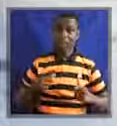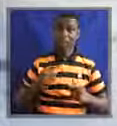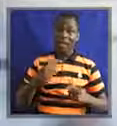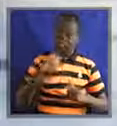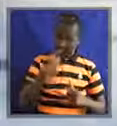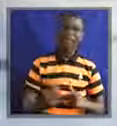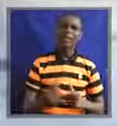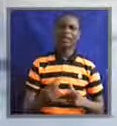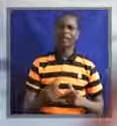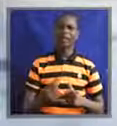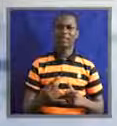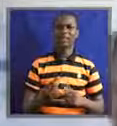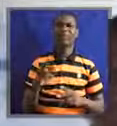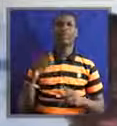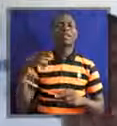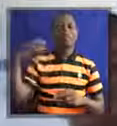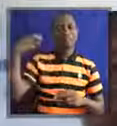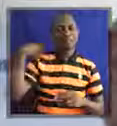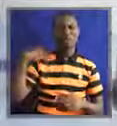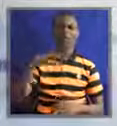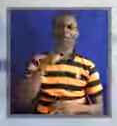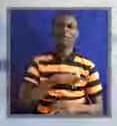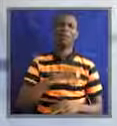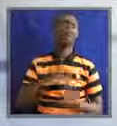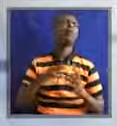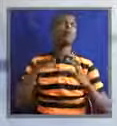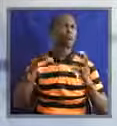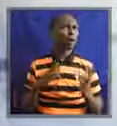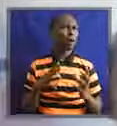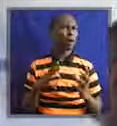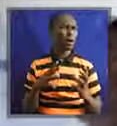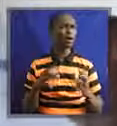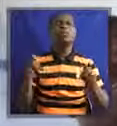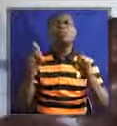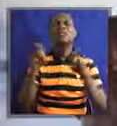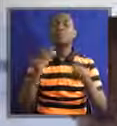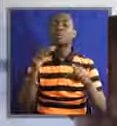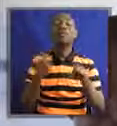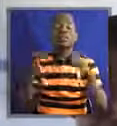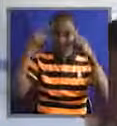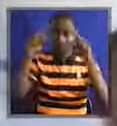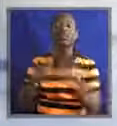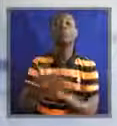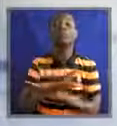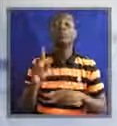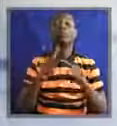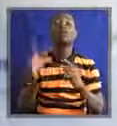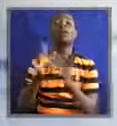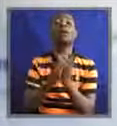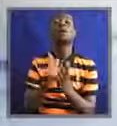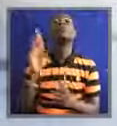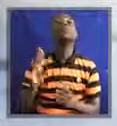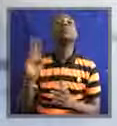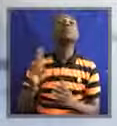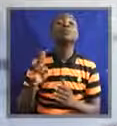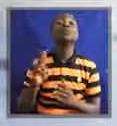to Mika, Nipabra woman, some editor, a man in Crawford, Enya and Faso Bibri, Omnia Sikapi. Anya no ana ekoso